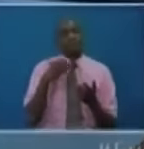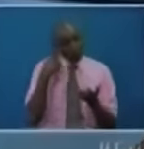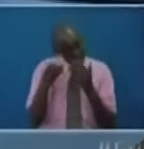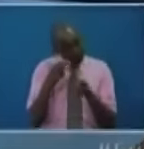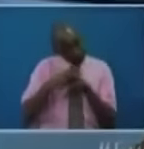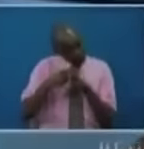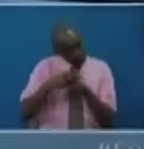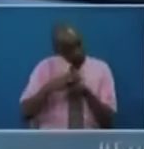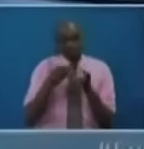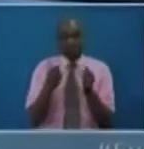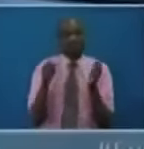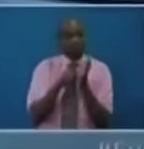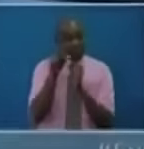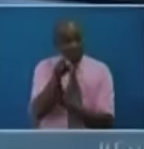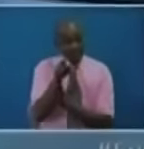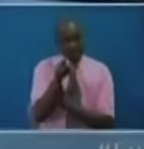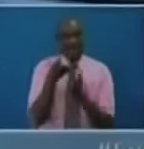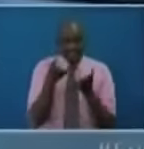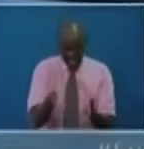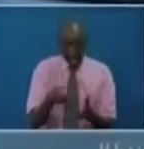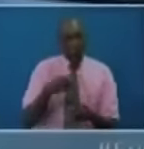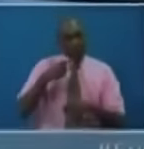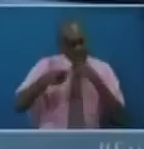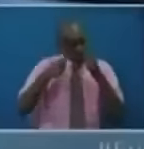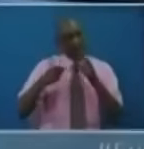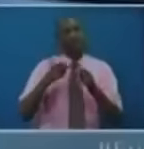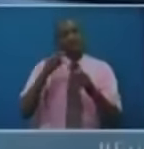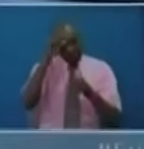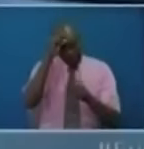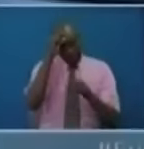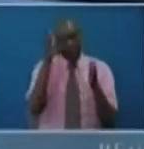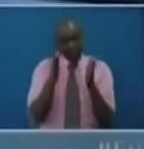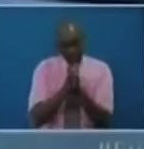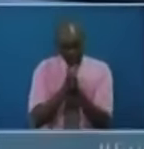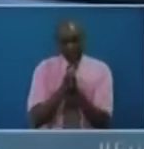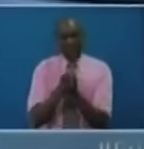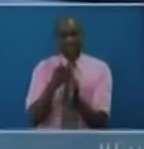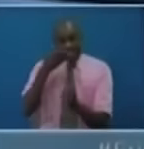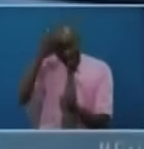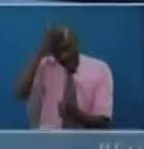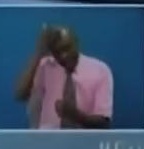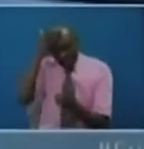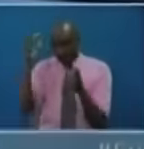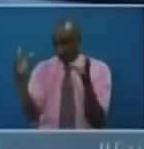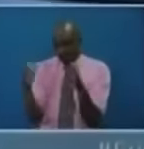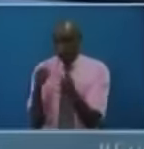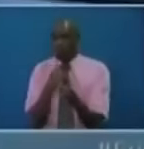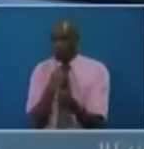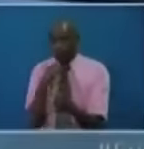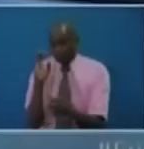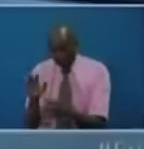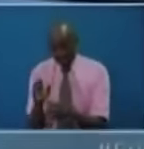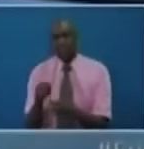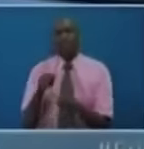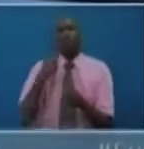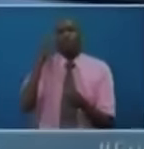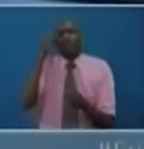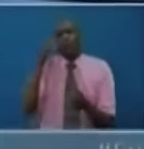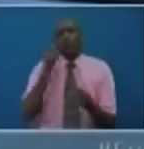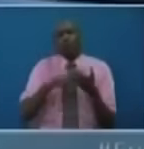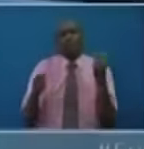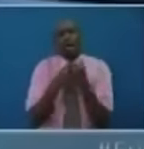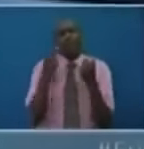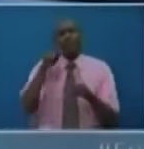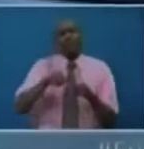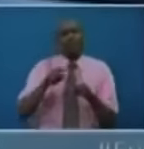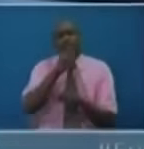of the tunnel because great progress was made between the government and the nurses union. So let's just get to know what exactly happened